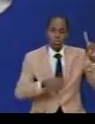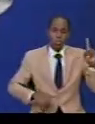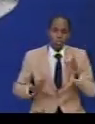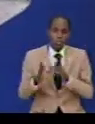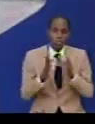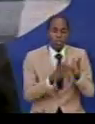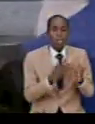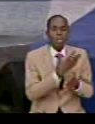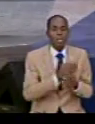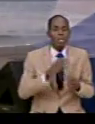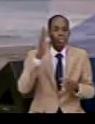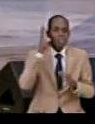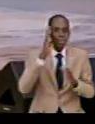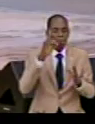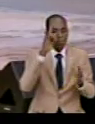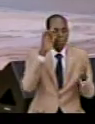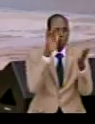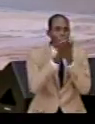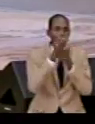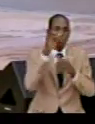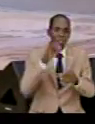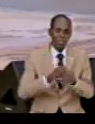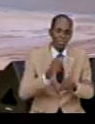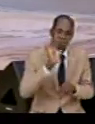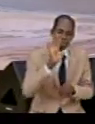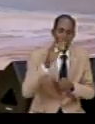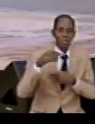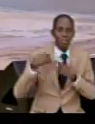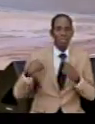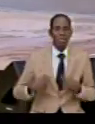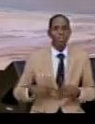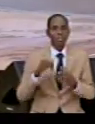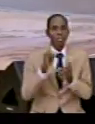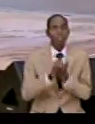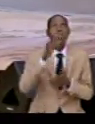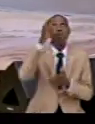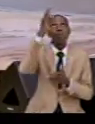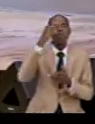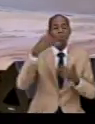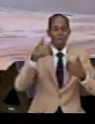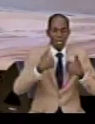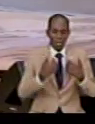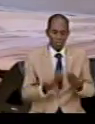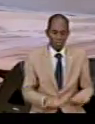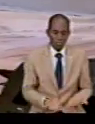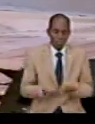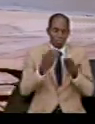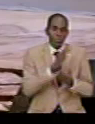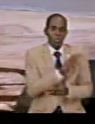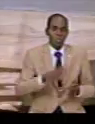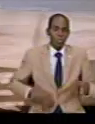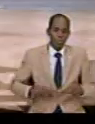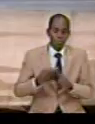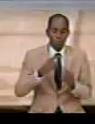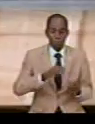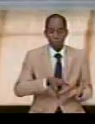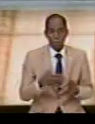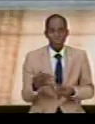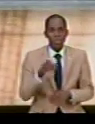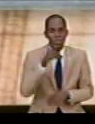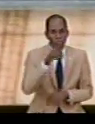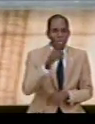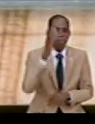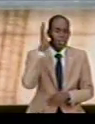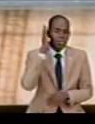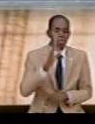shall believe in thine heart that God has raised him from the dead, thou